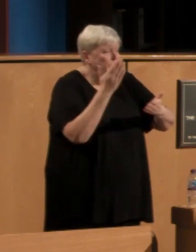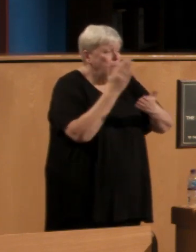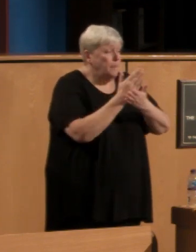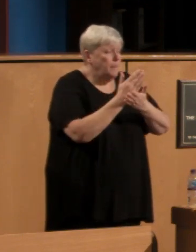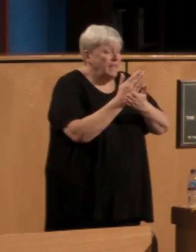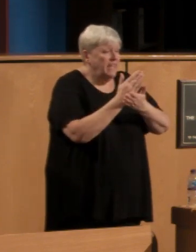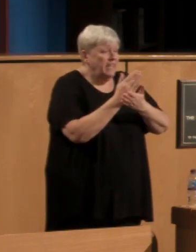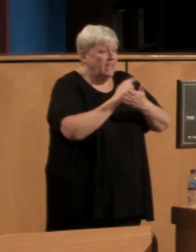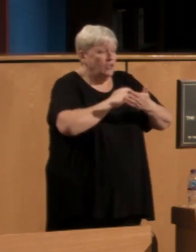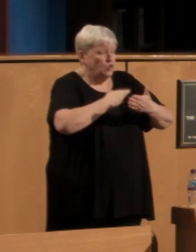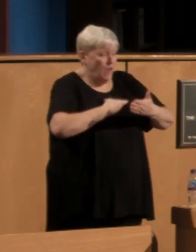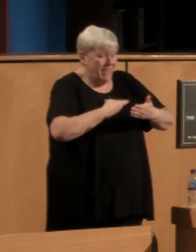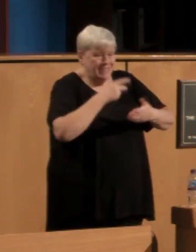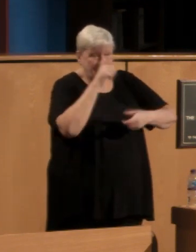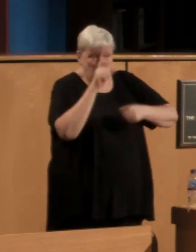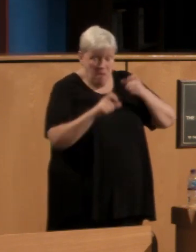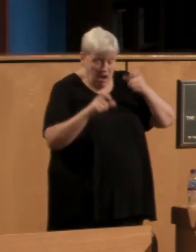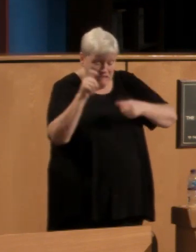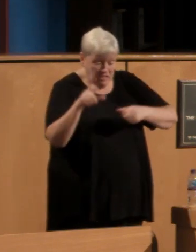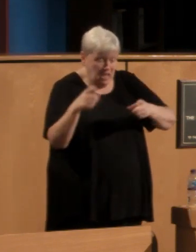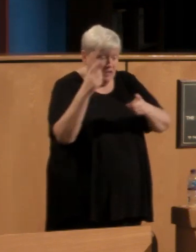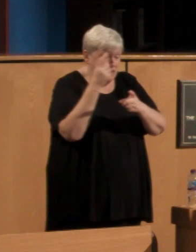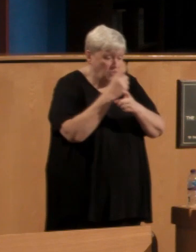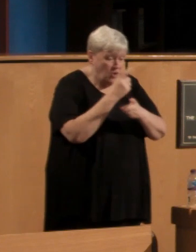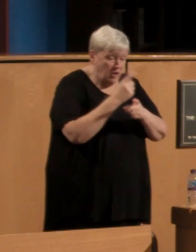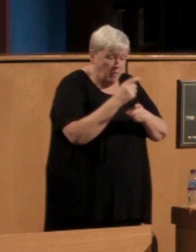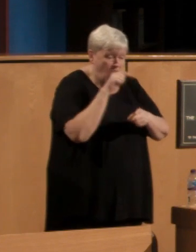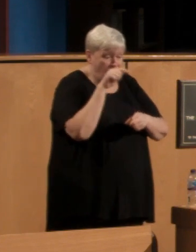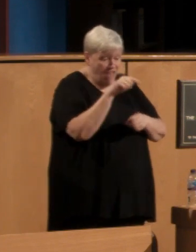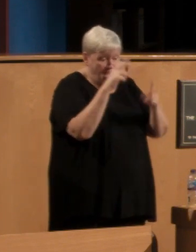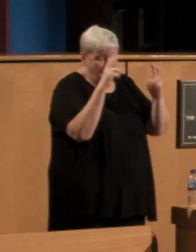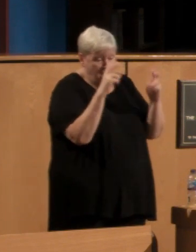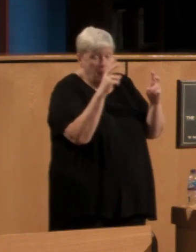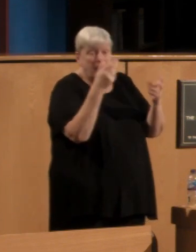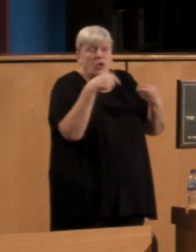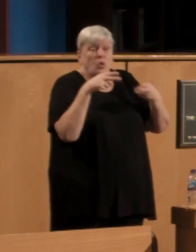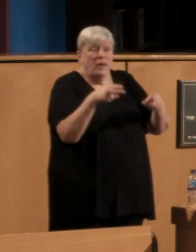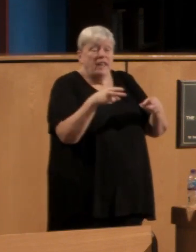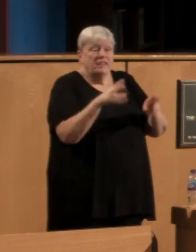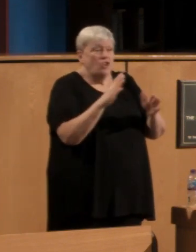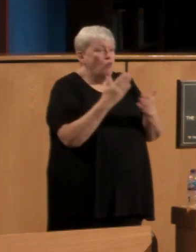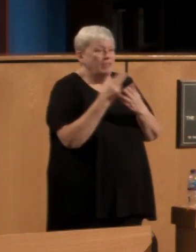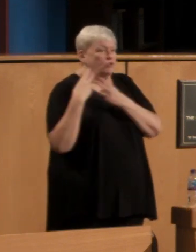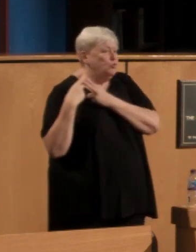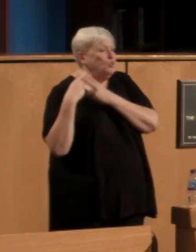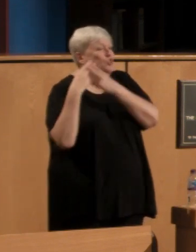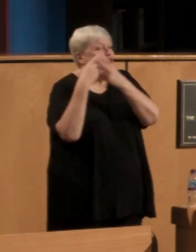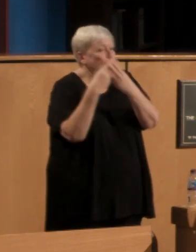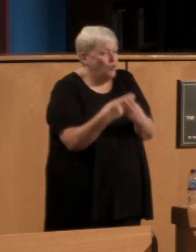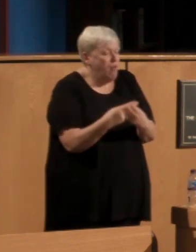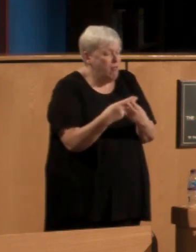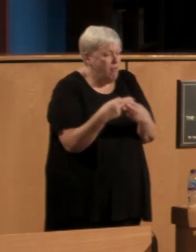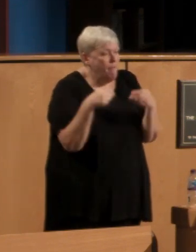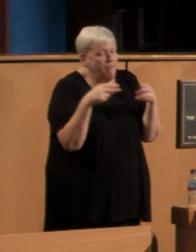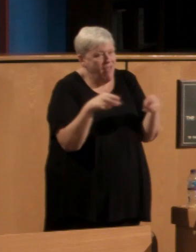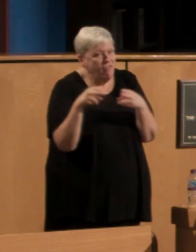Being a trans person and talking about the transness in ways that aren't the traditional narrative, that aren't the ways